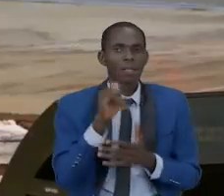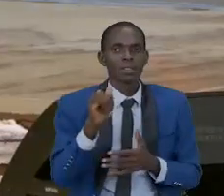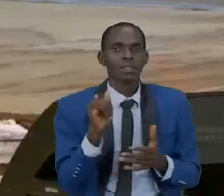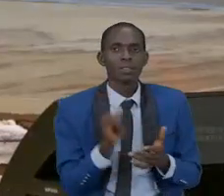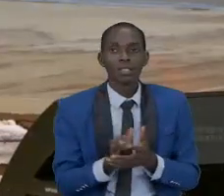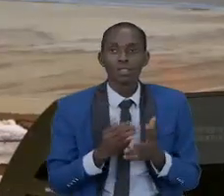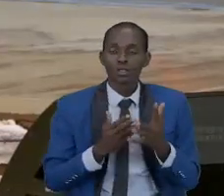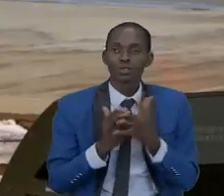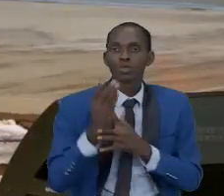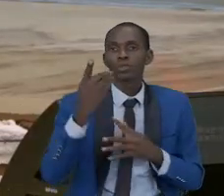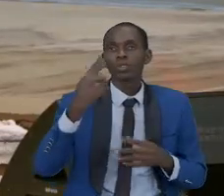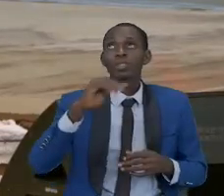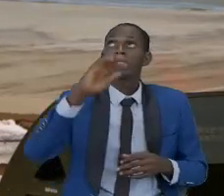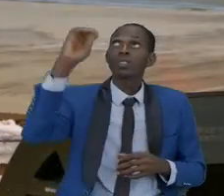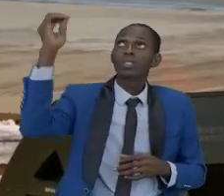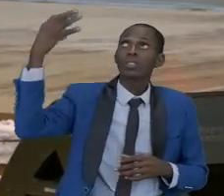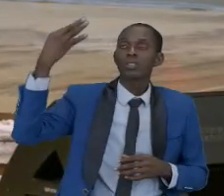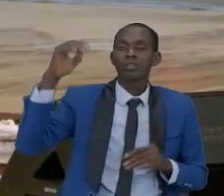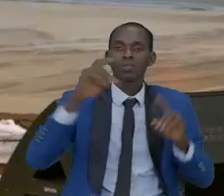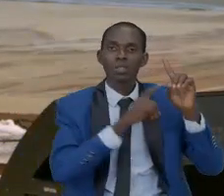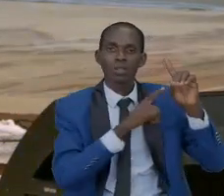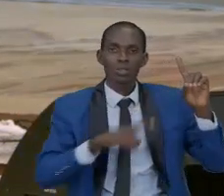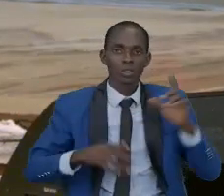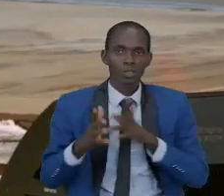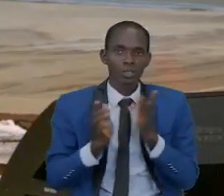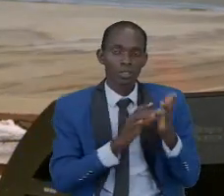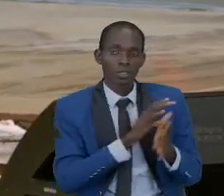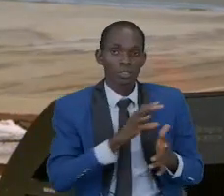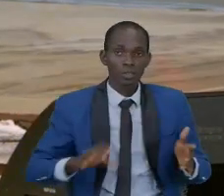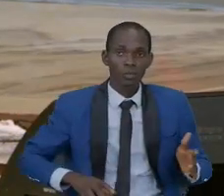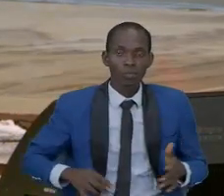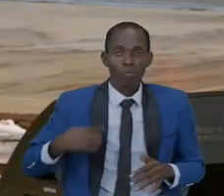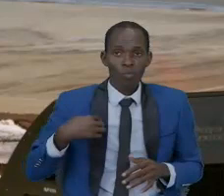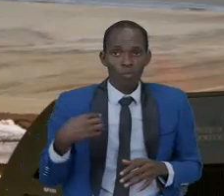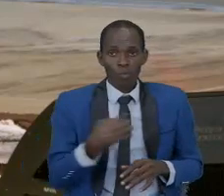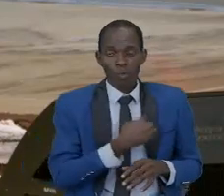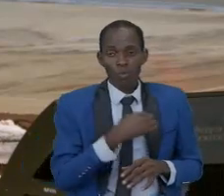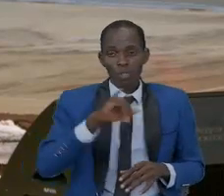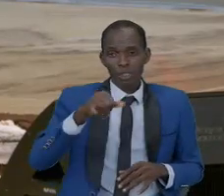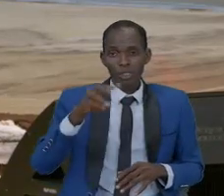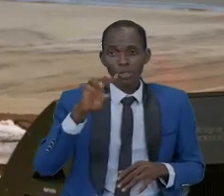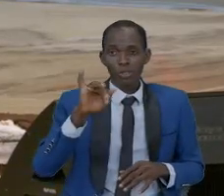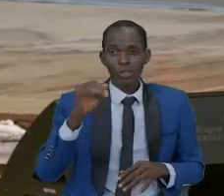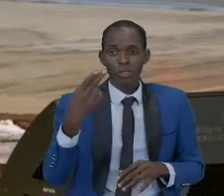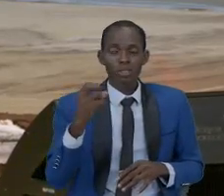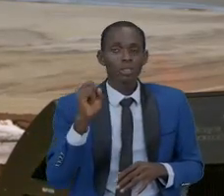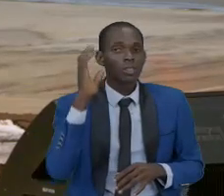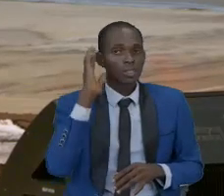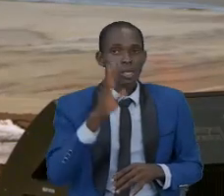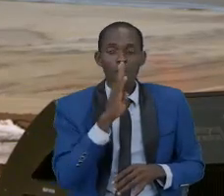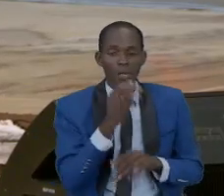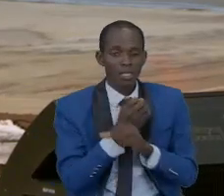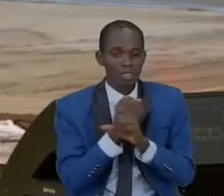through the grace of the Lord Jesus Christ we Jews shall receive even as they